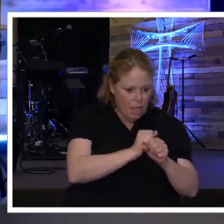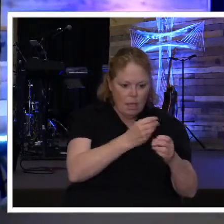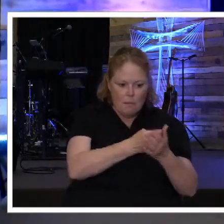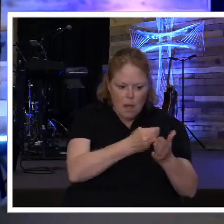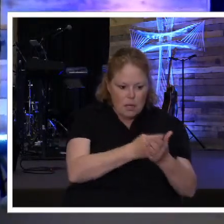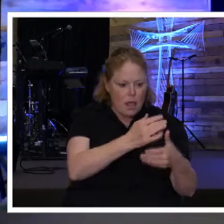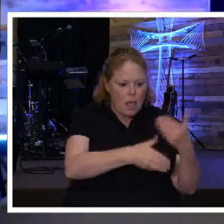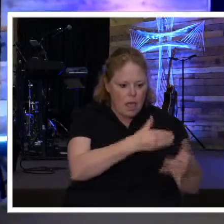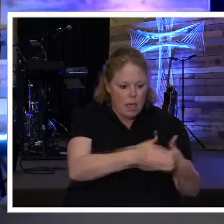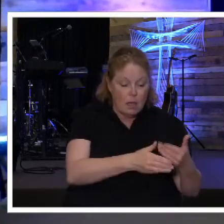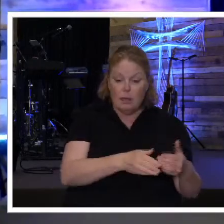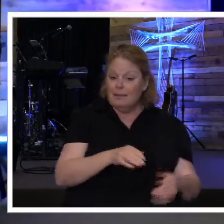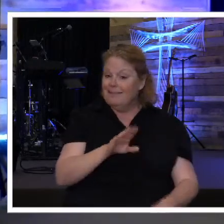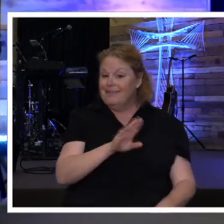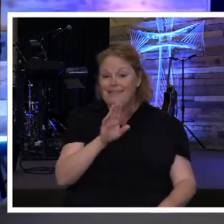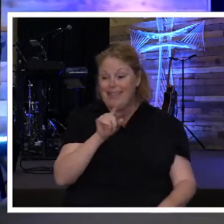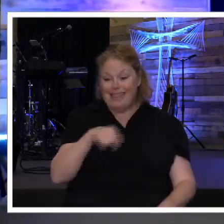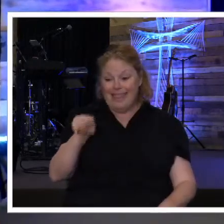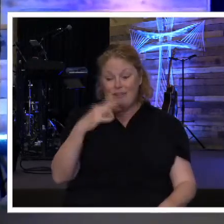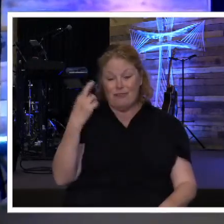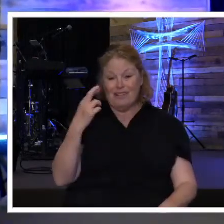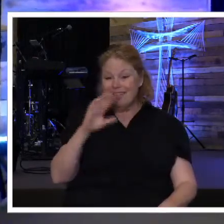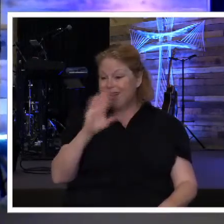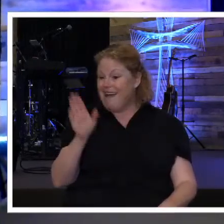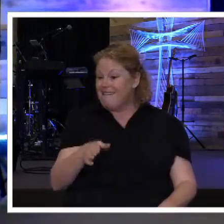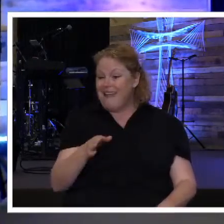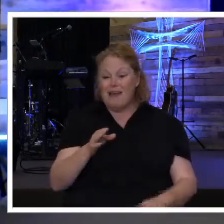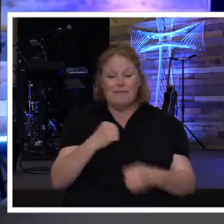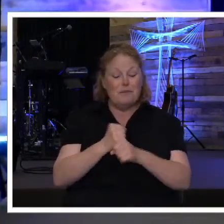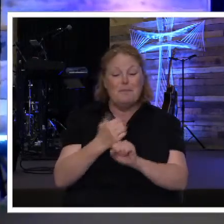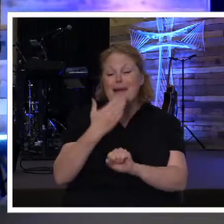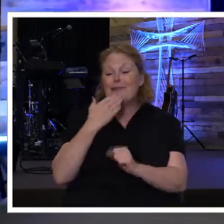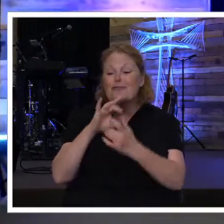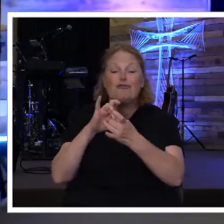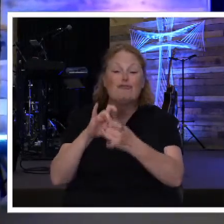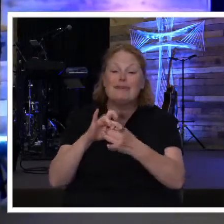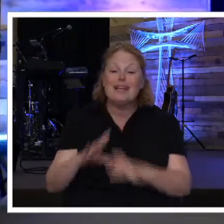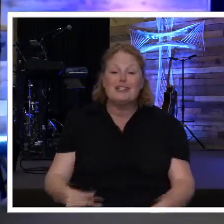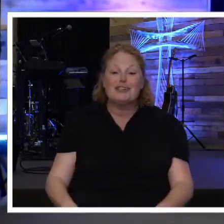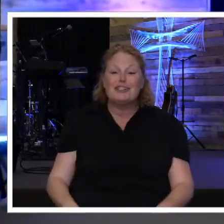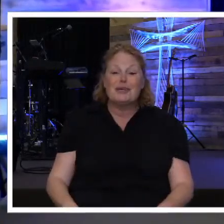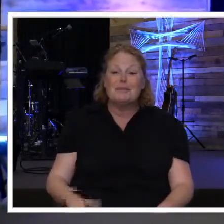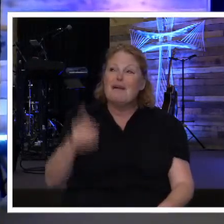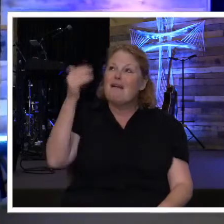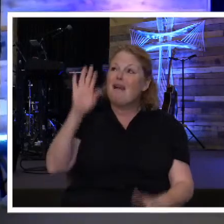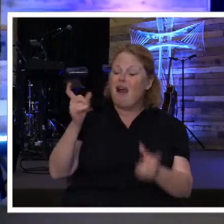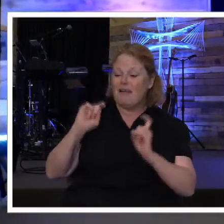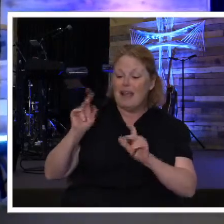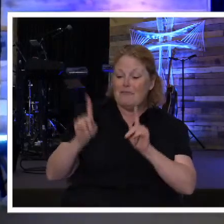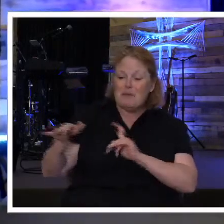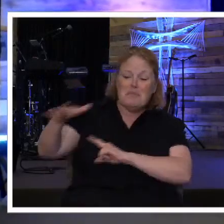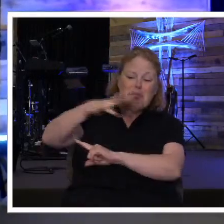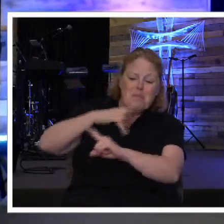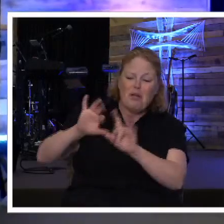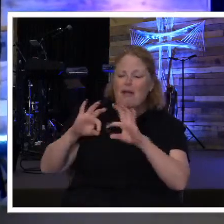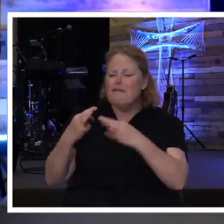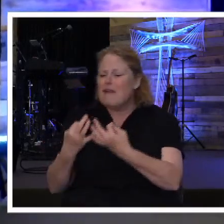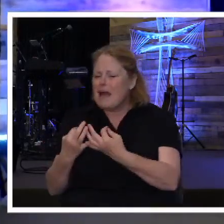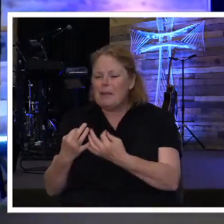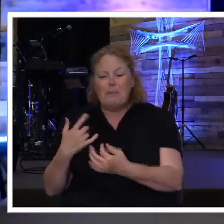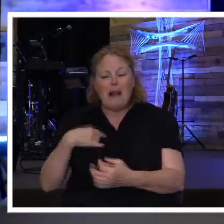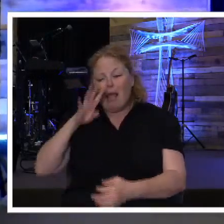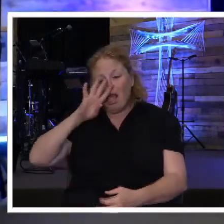character, never developed love and the relationships that God had provided around them the way they should have.